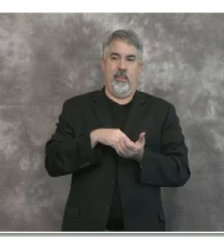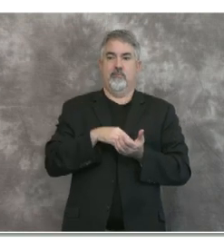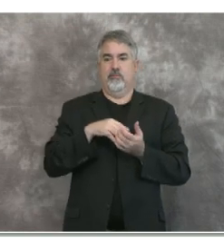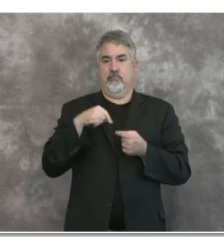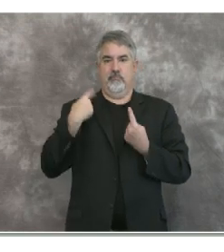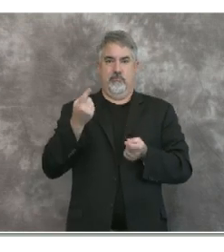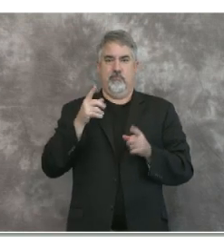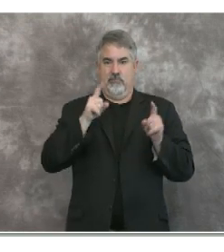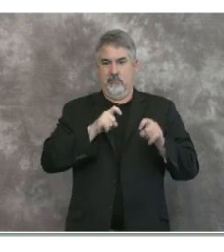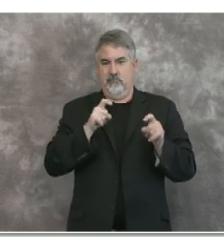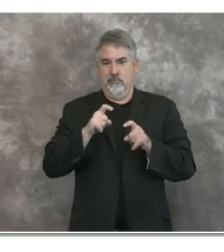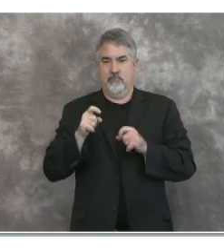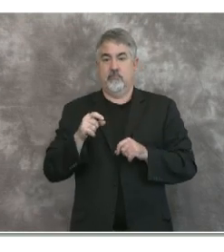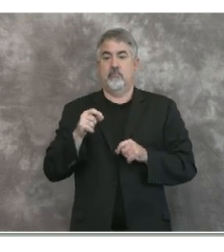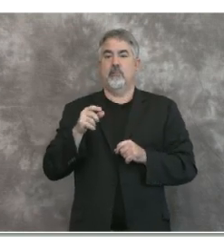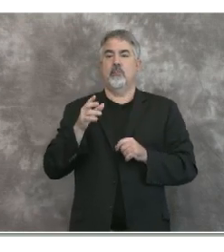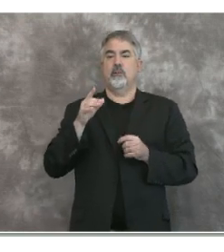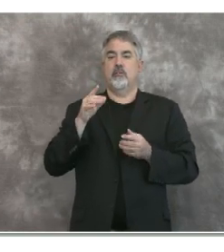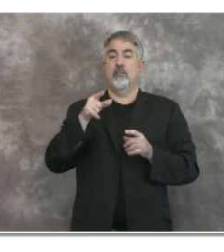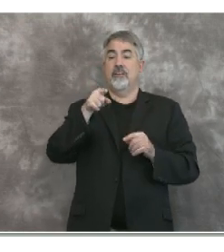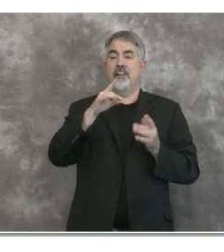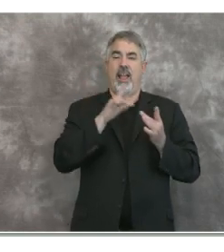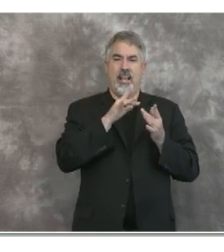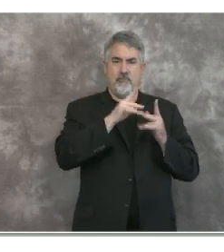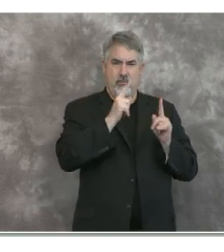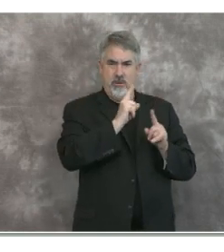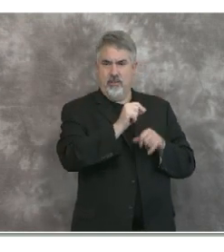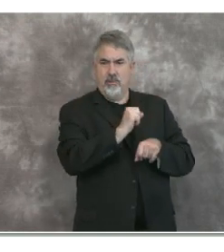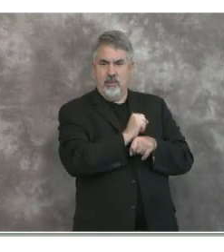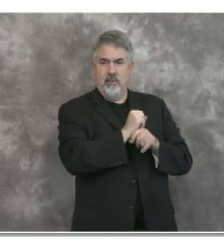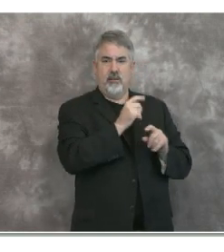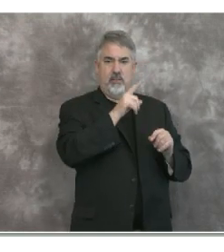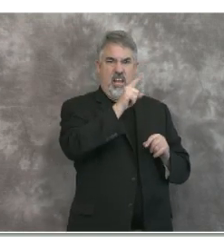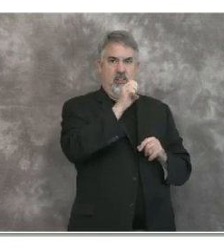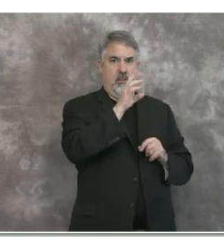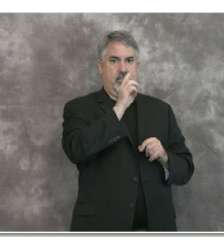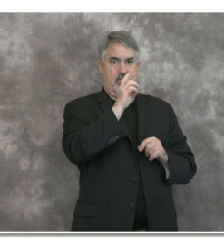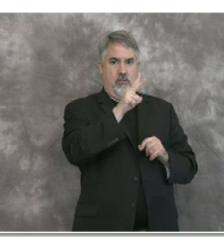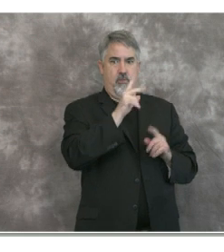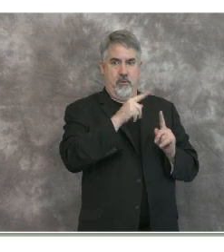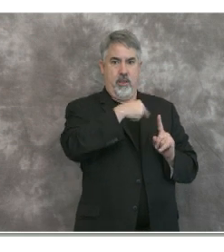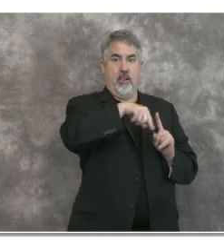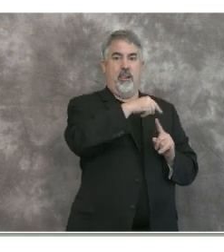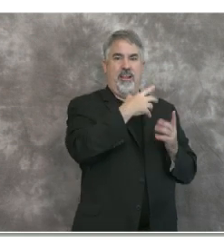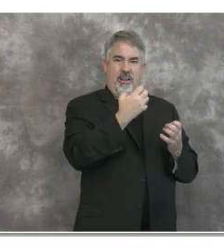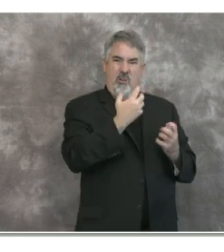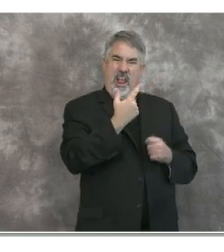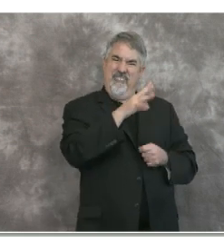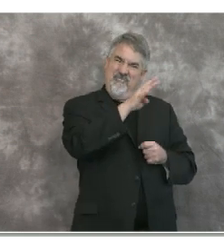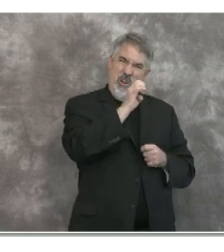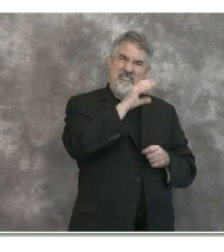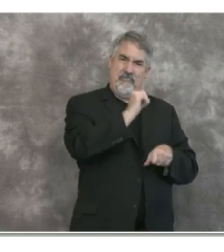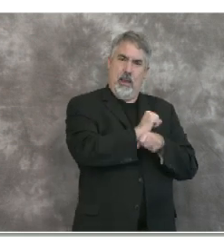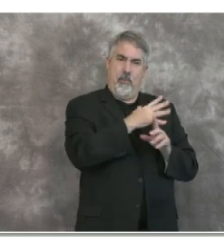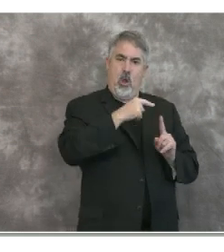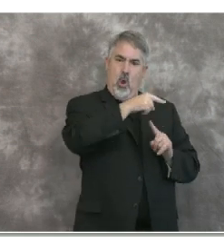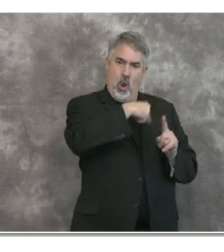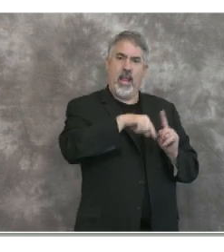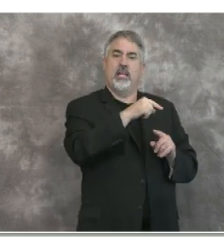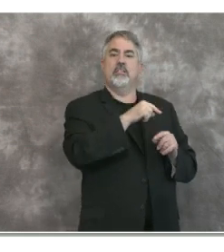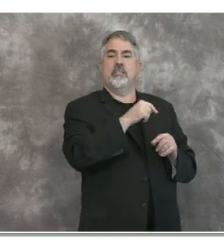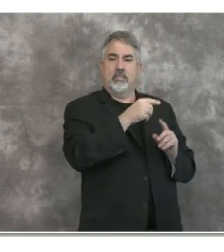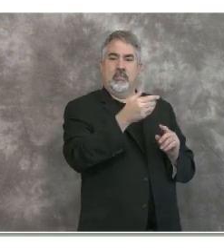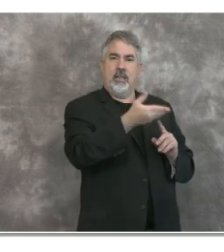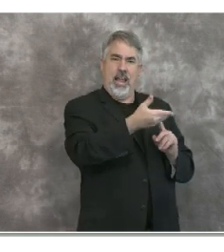contact tracers, 163. To be clear, we have an initial goal of 450. That is an initial